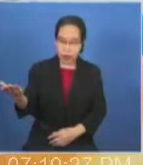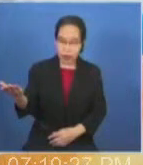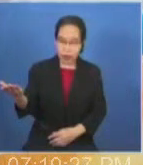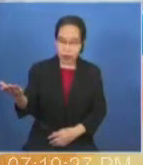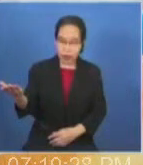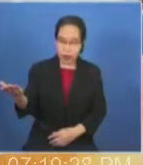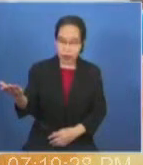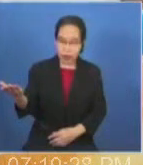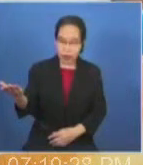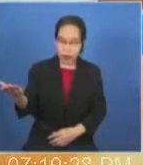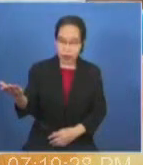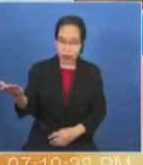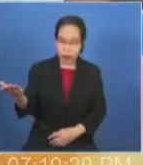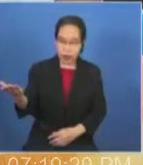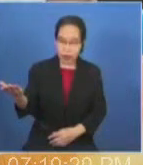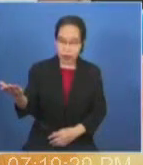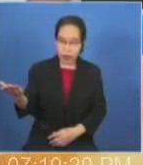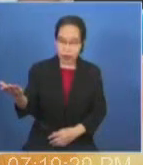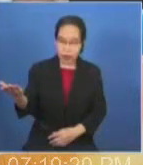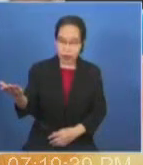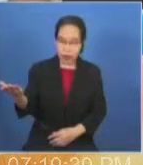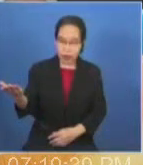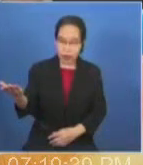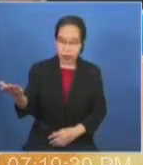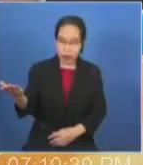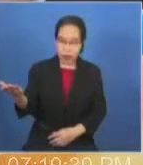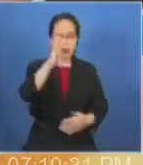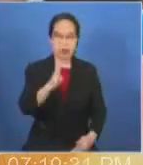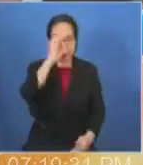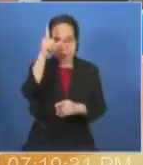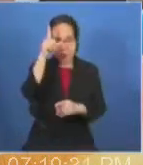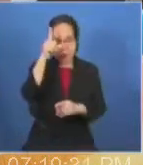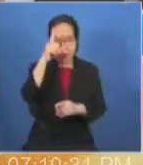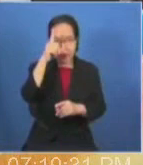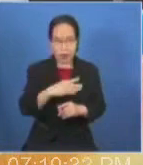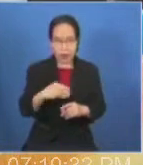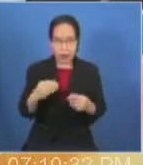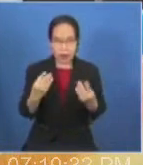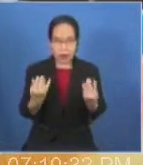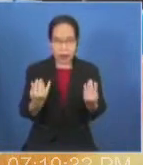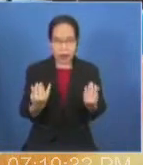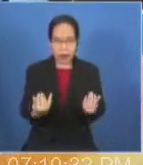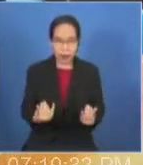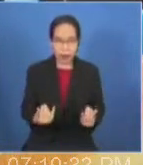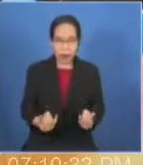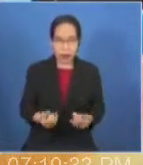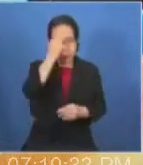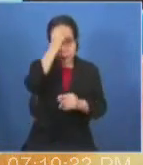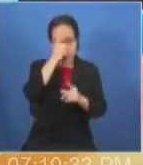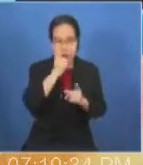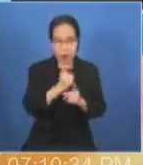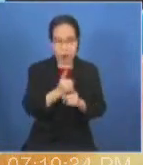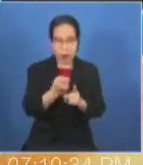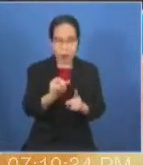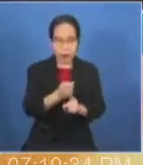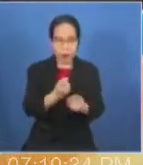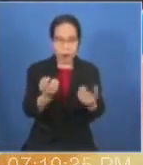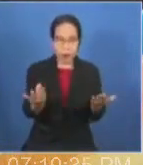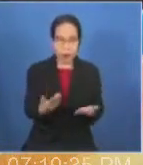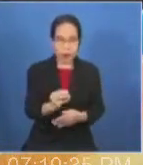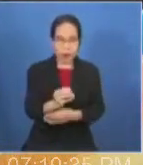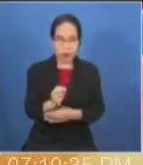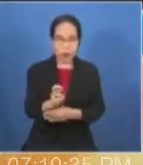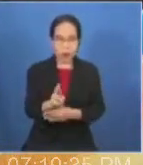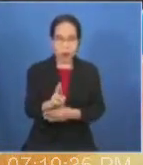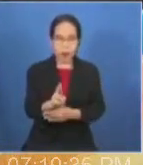Yes, Kuya, a million thanks to God, Kuya Daniel. And this time, the brethren from